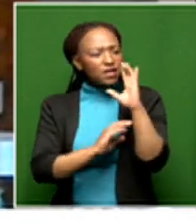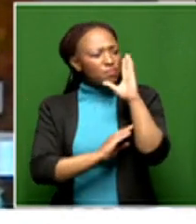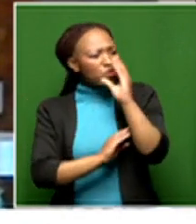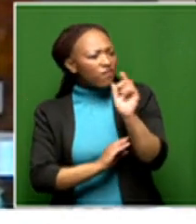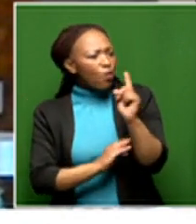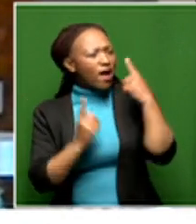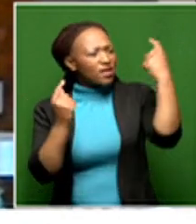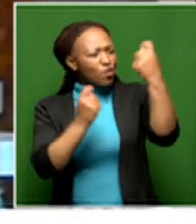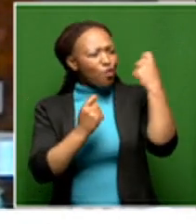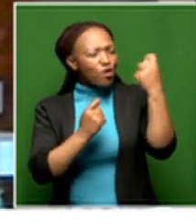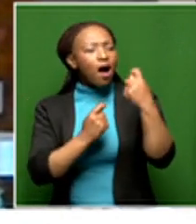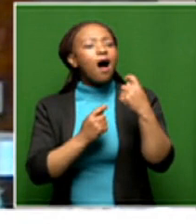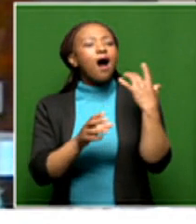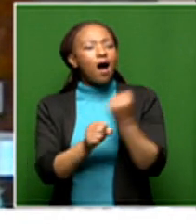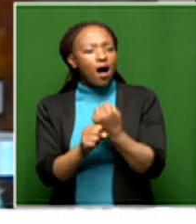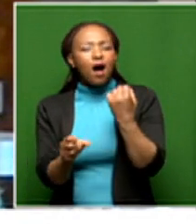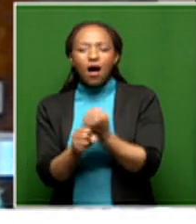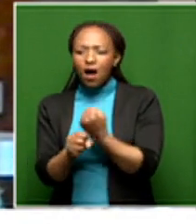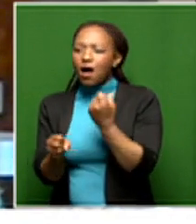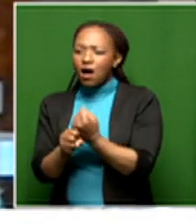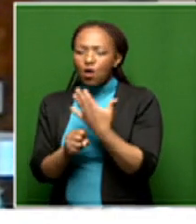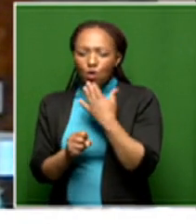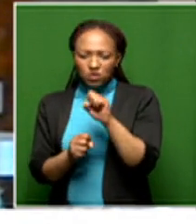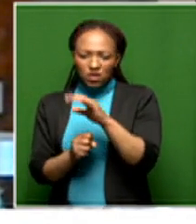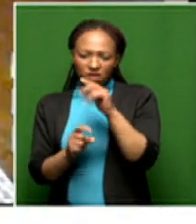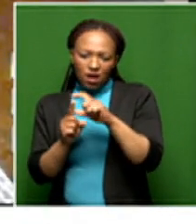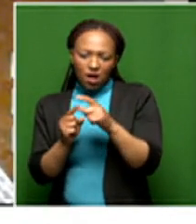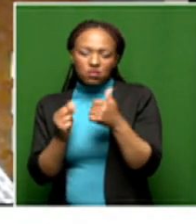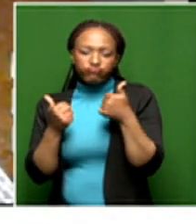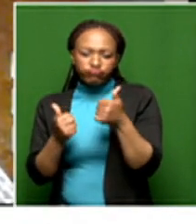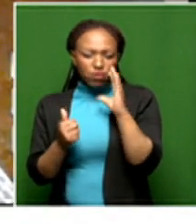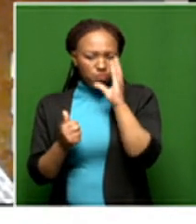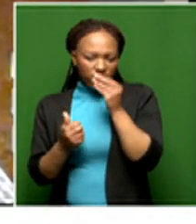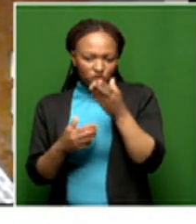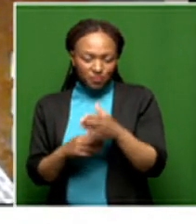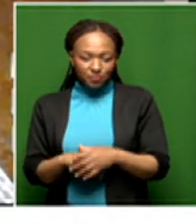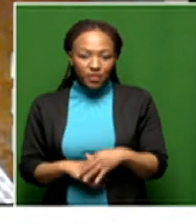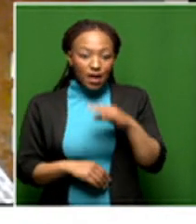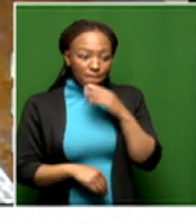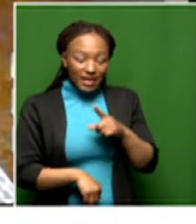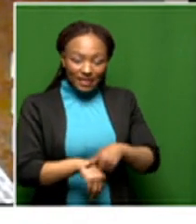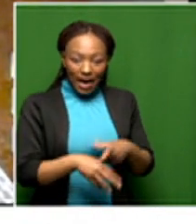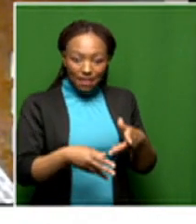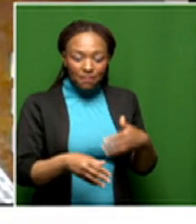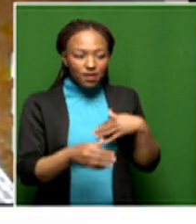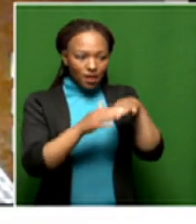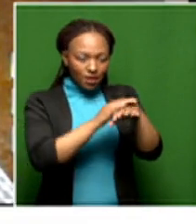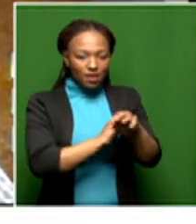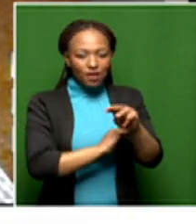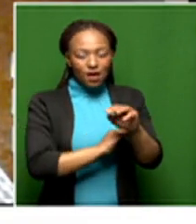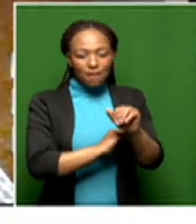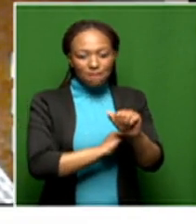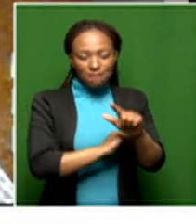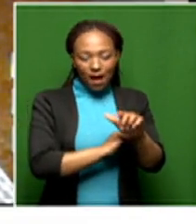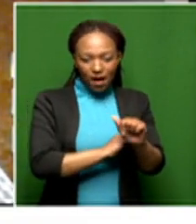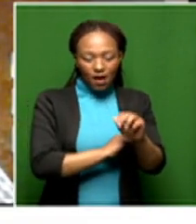side, and really immerse yourself in the culture of South Africa. So this is the time when I can go to Mala Mala that I obviously